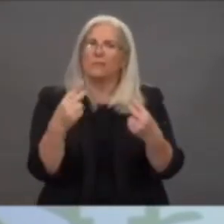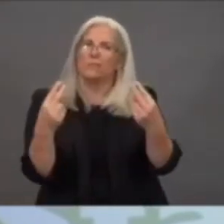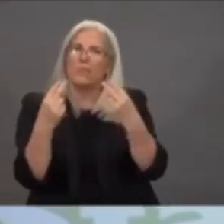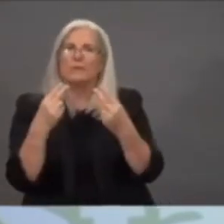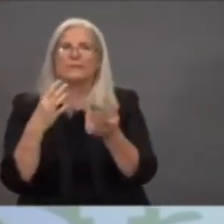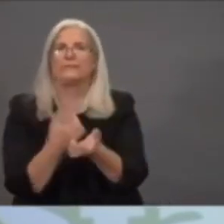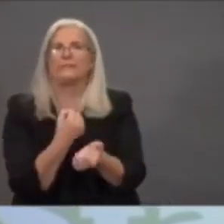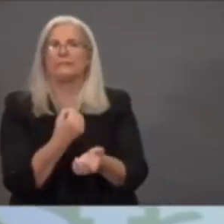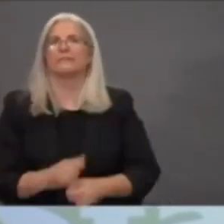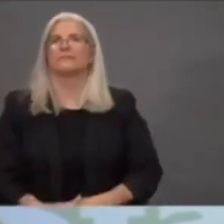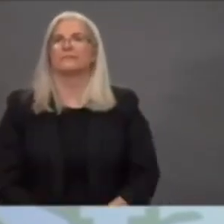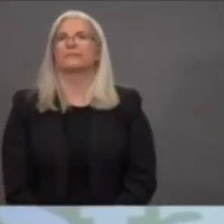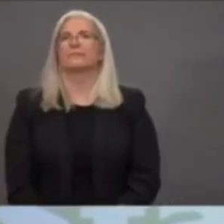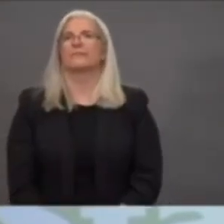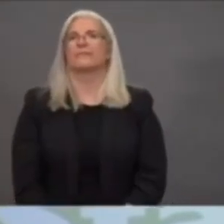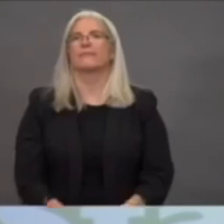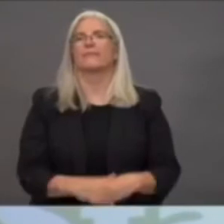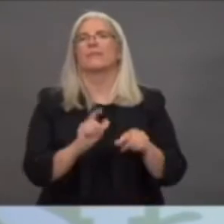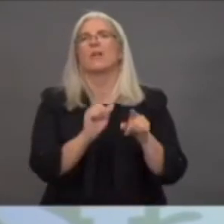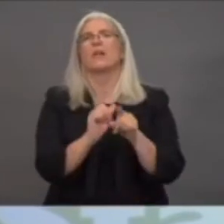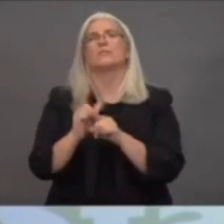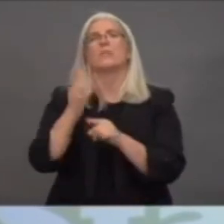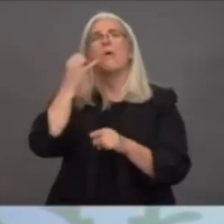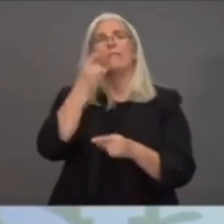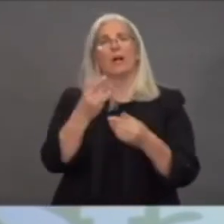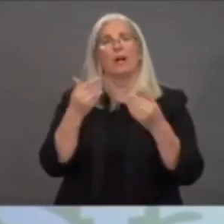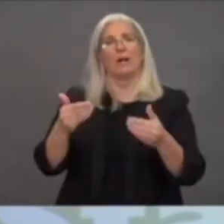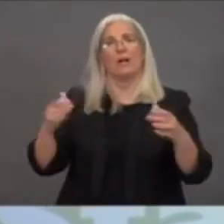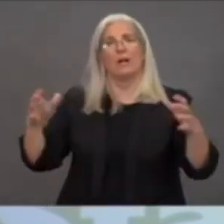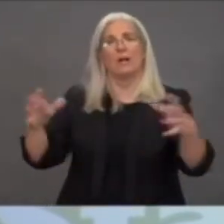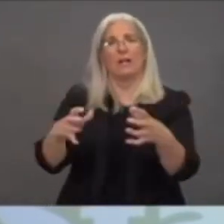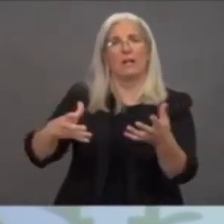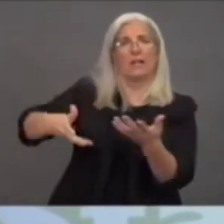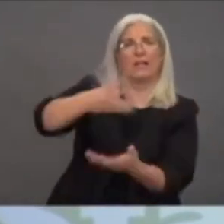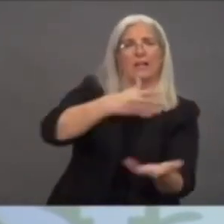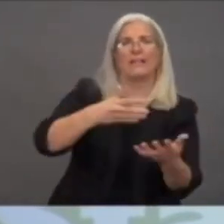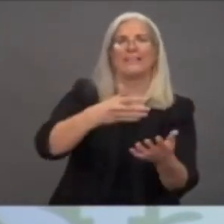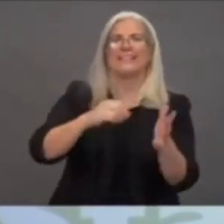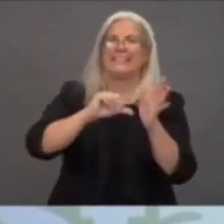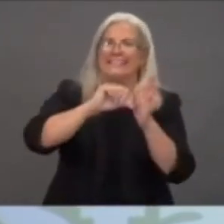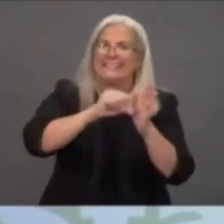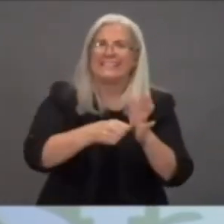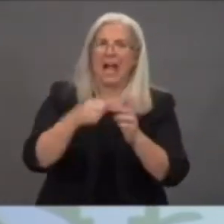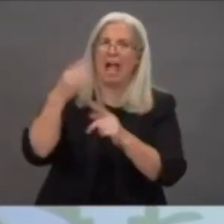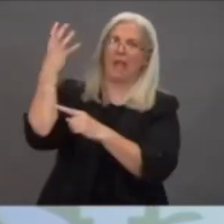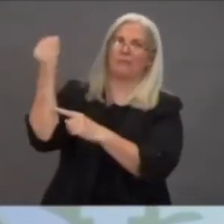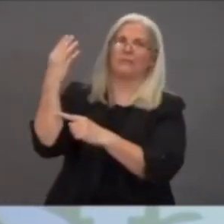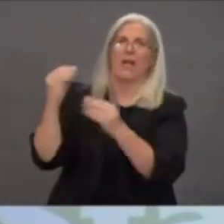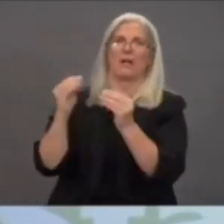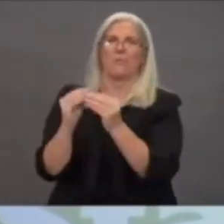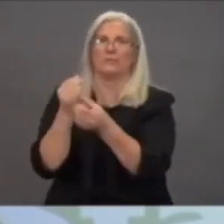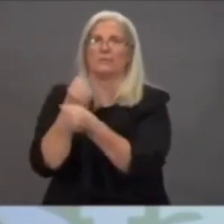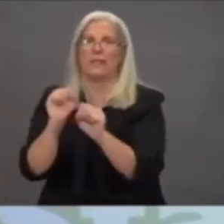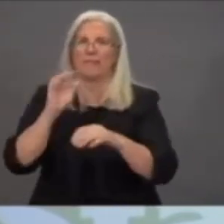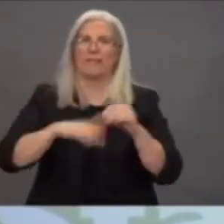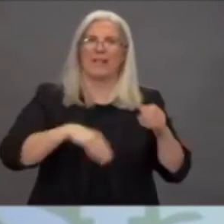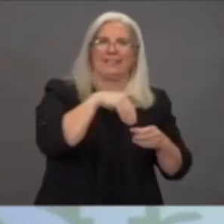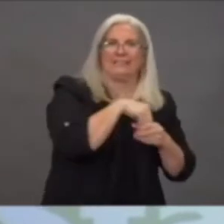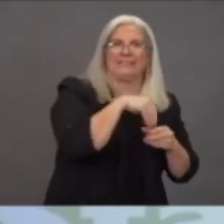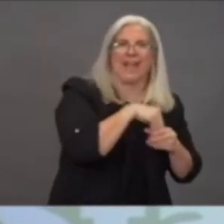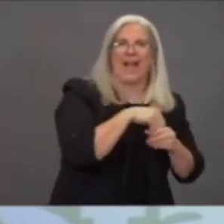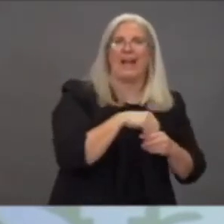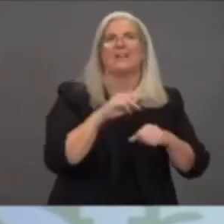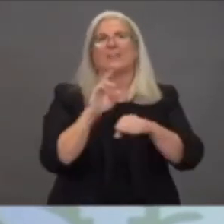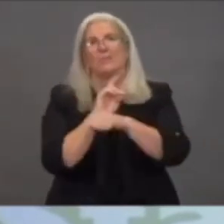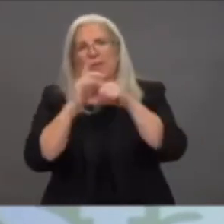our community here in Santa Clara County, if you're gathering outdoors, outdoors is safer than indoors. Wear a face covering,